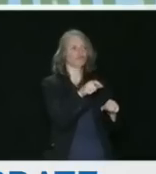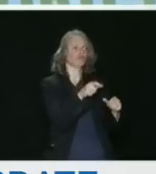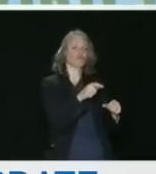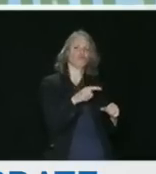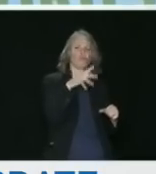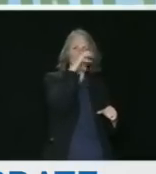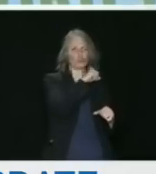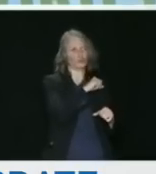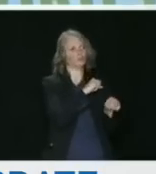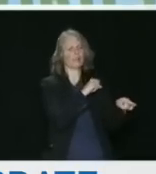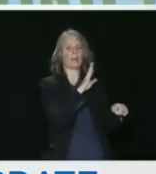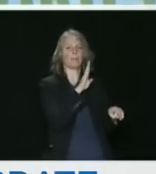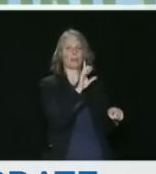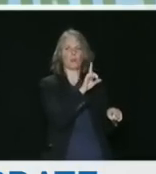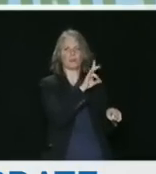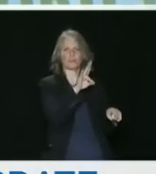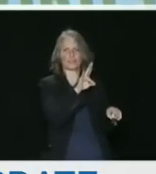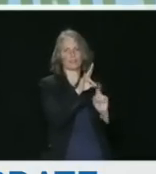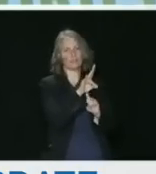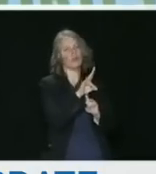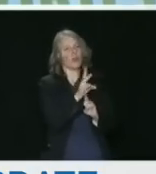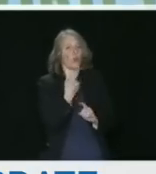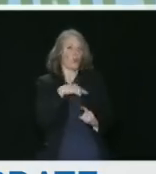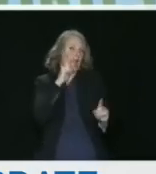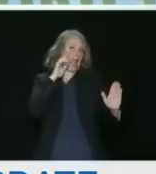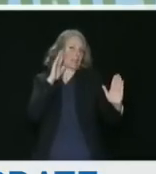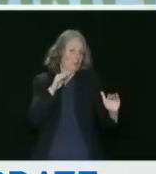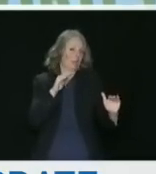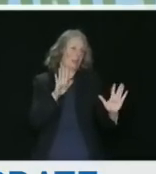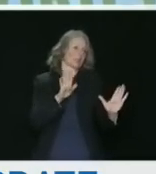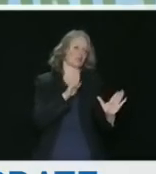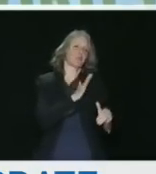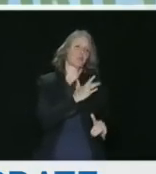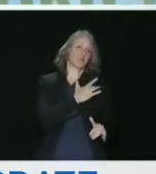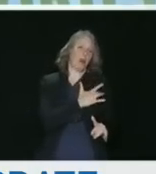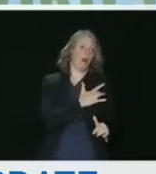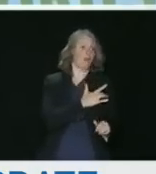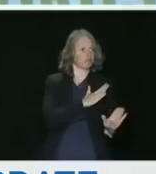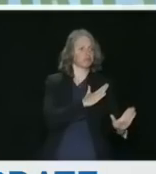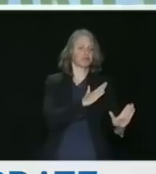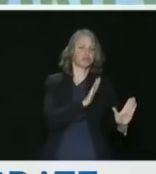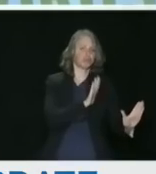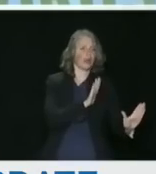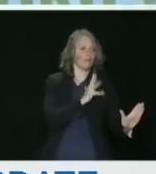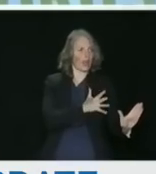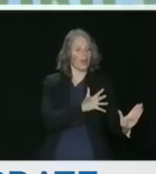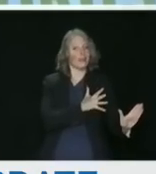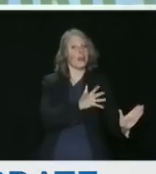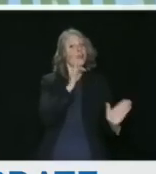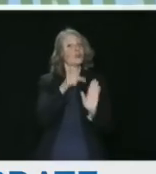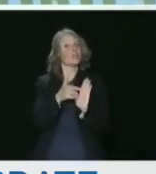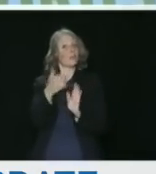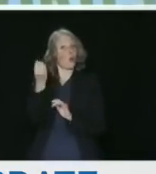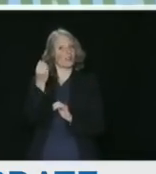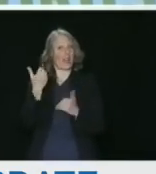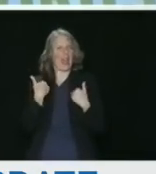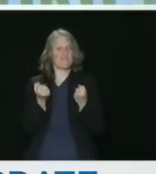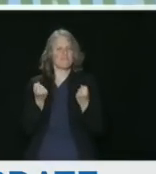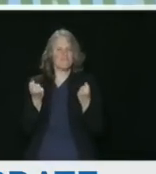reasonable path forwards. In Ontario, for example, you've got thousands of cases which may